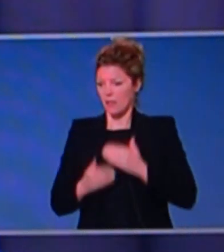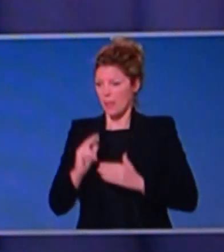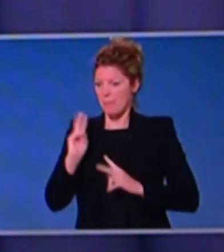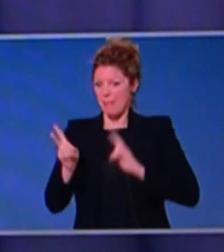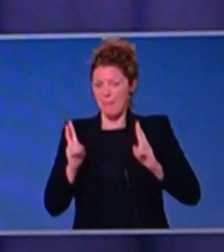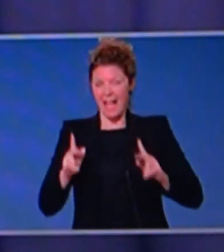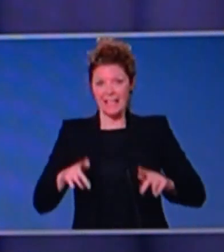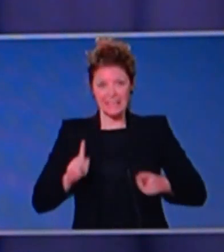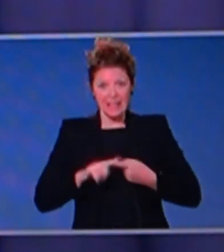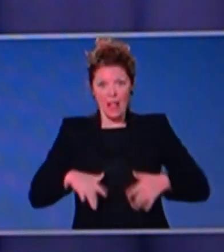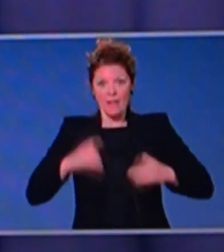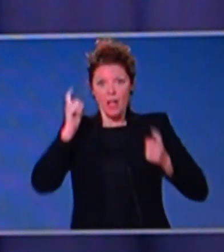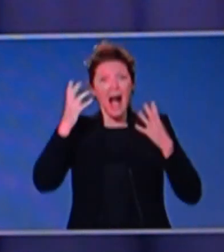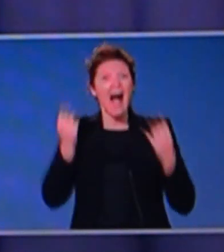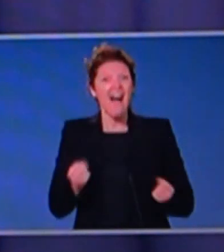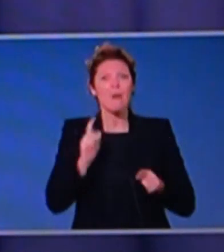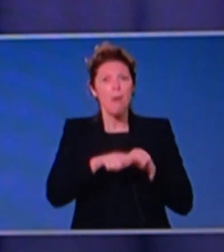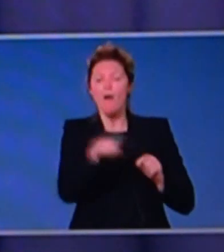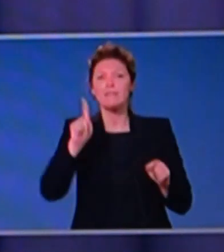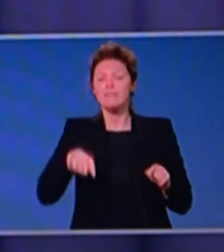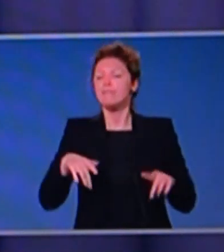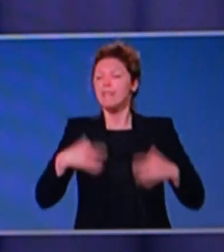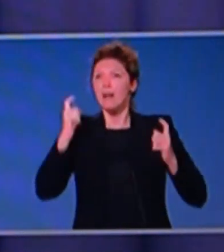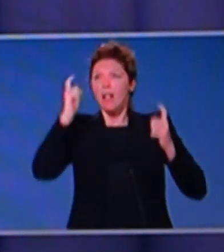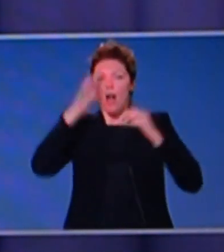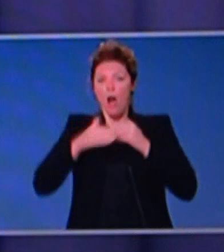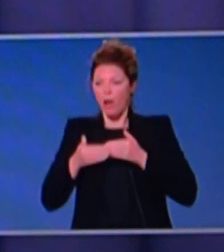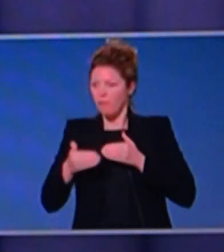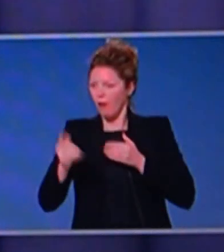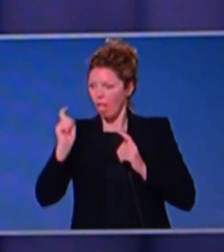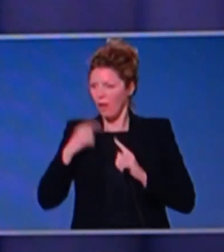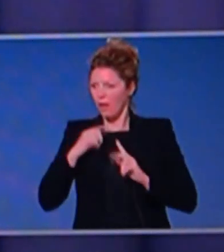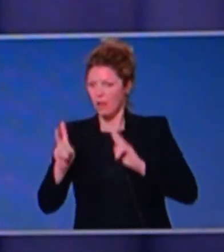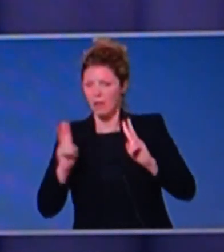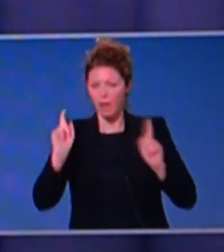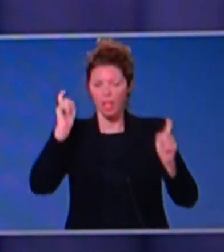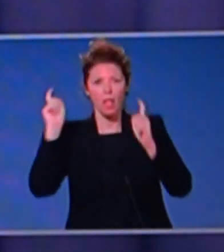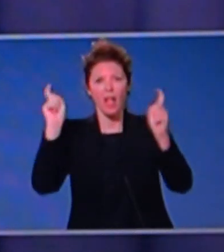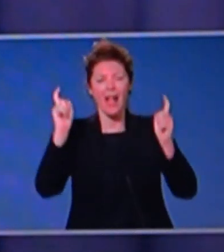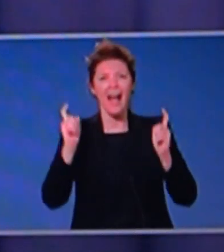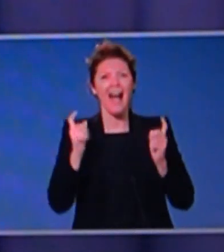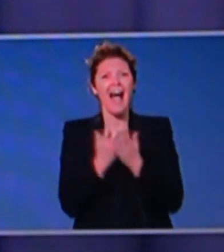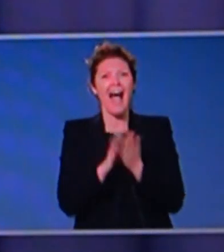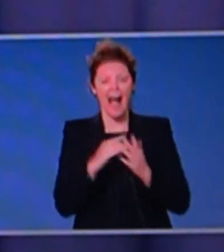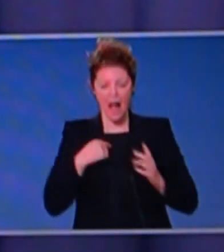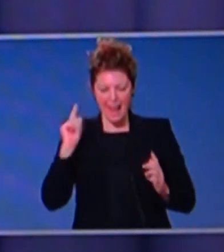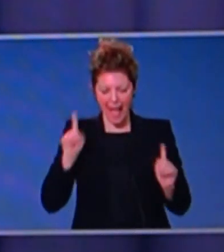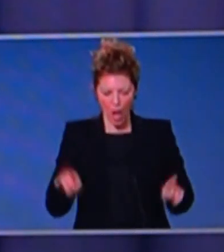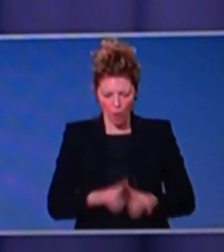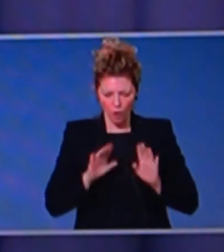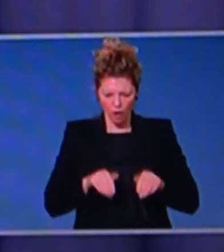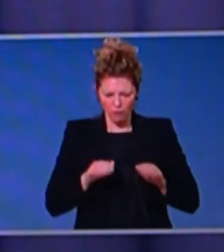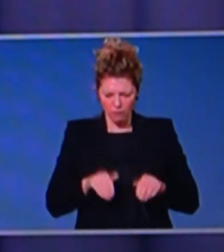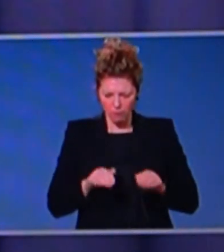certainly support and address it. So the second phase that we will be looking at will be looking at the reality of that and how can we, from a mental health